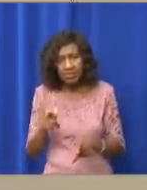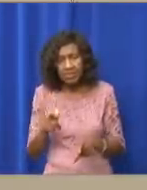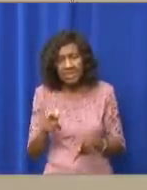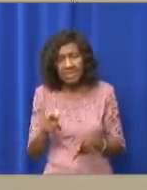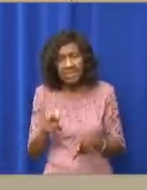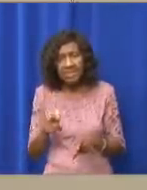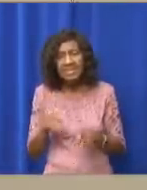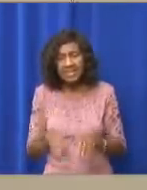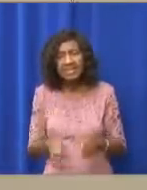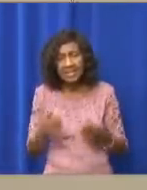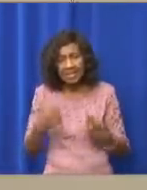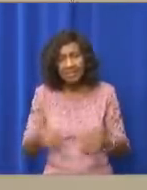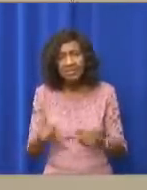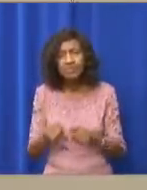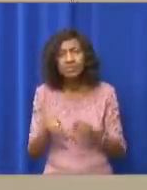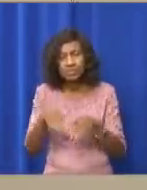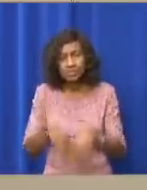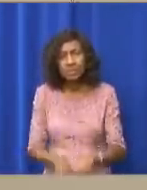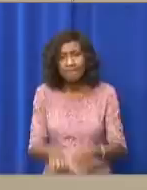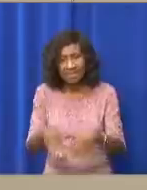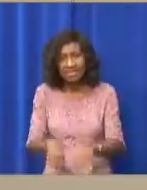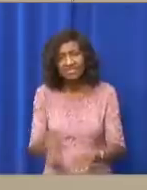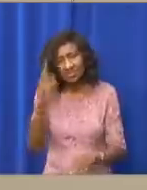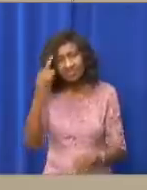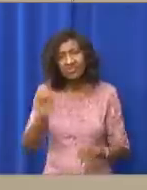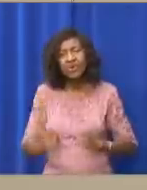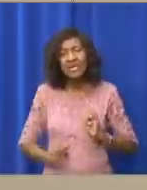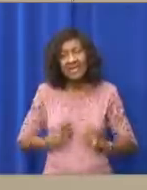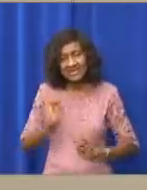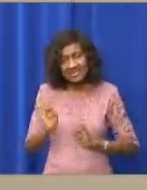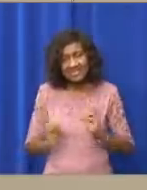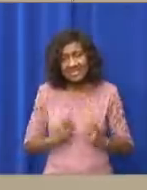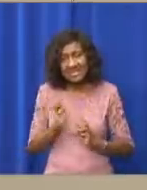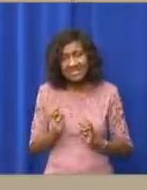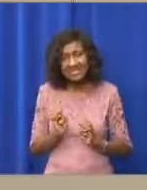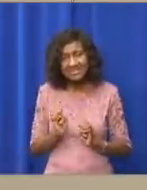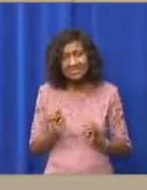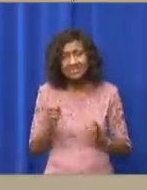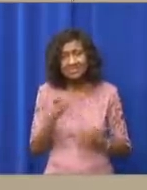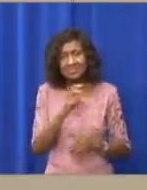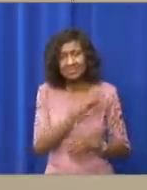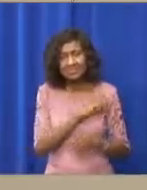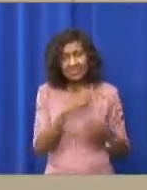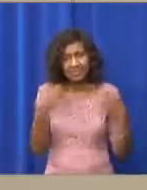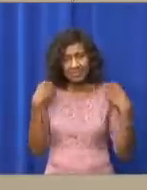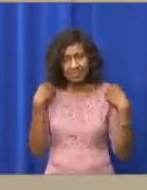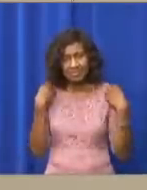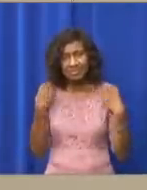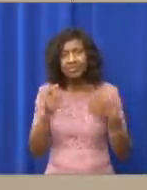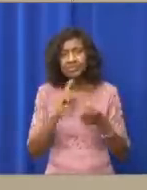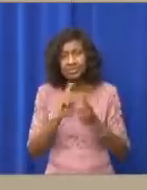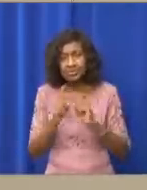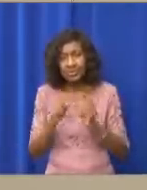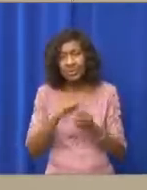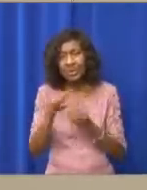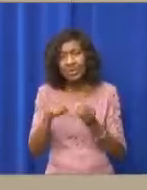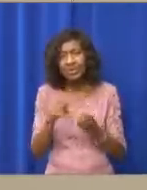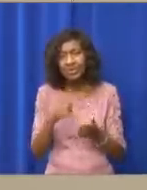access the beach for the purposes of exercise, and the Commissioner has done an excellent job, I think, in outlining what those